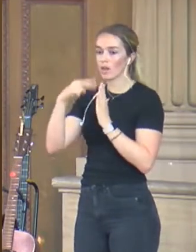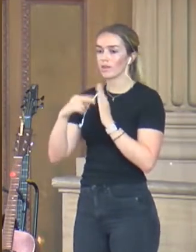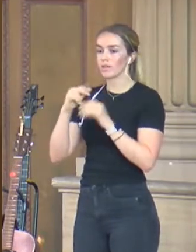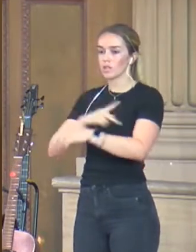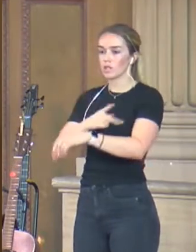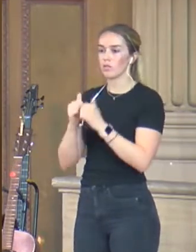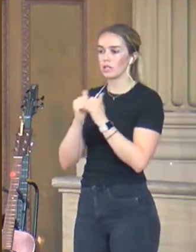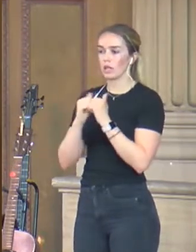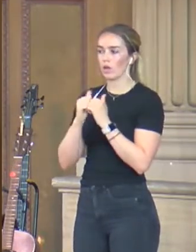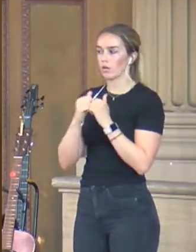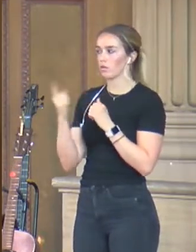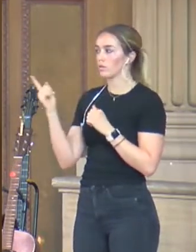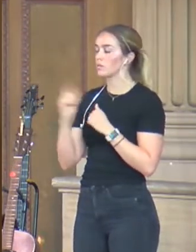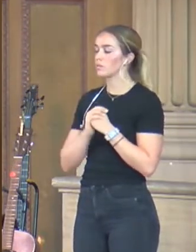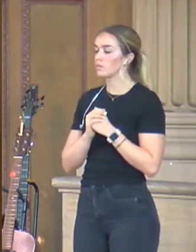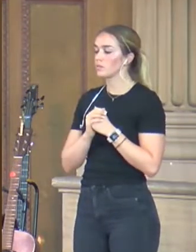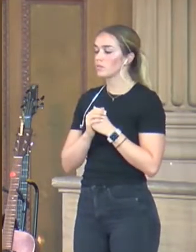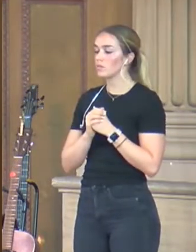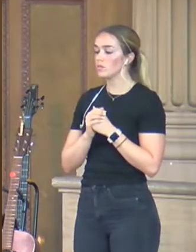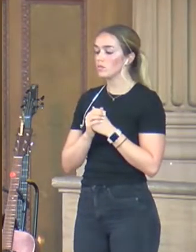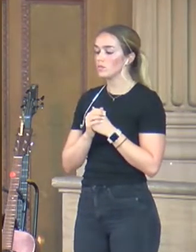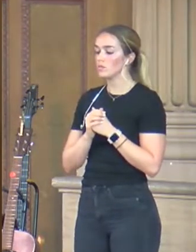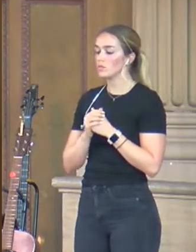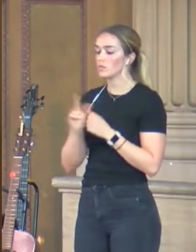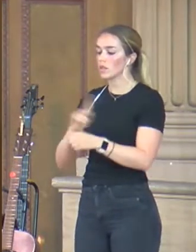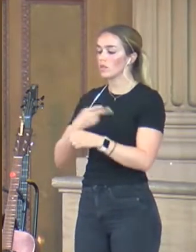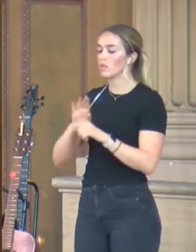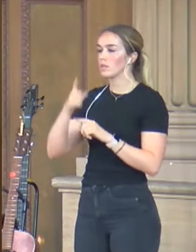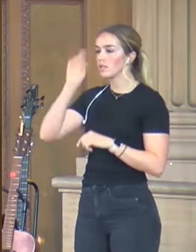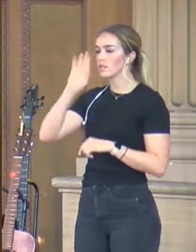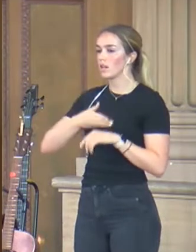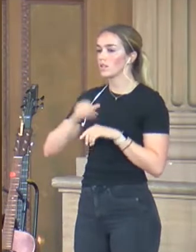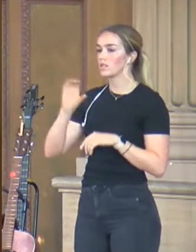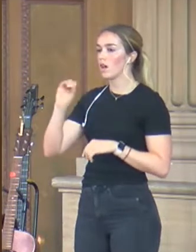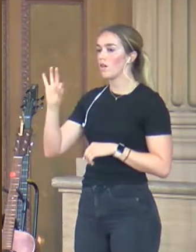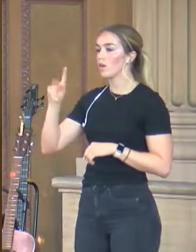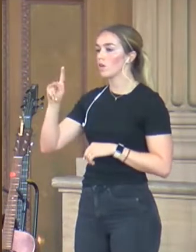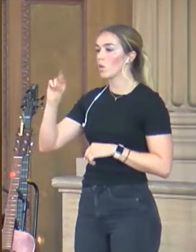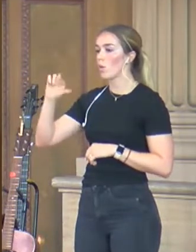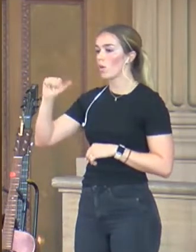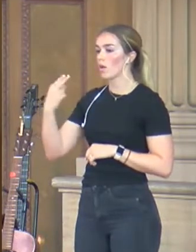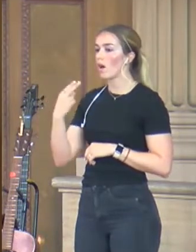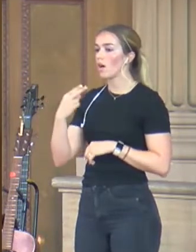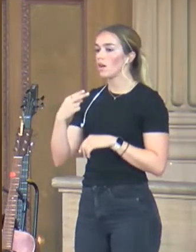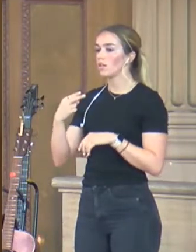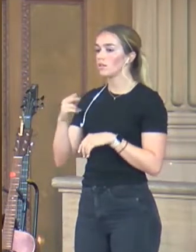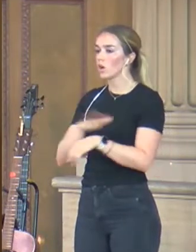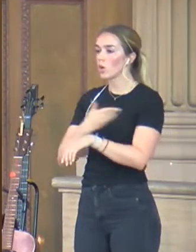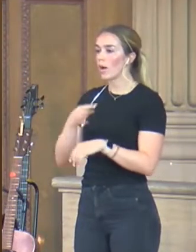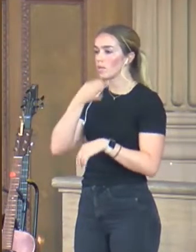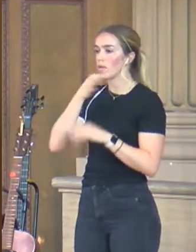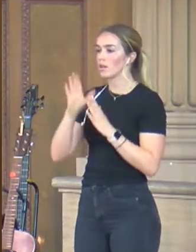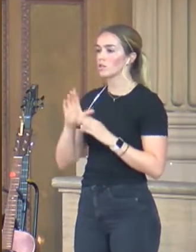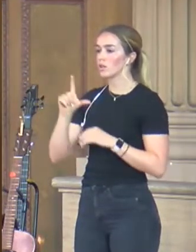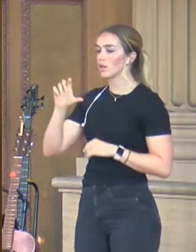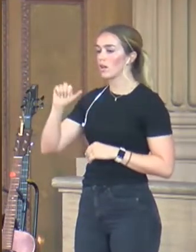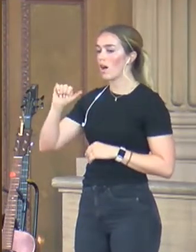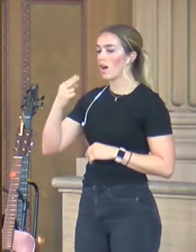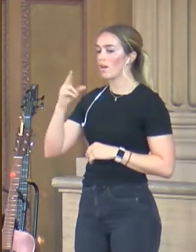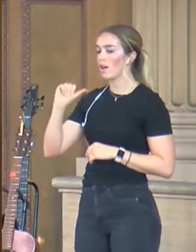Psalm from the beginning. A song, a psalm of the sons of Korah to the choir master, according to Mahalath Lianoth,